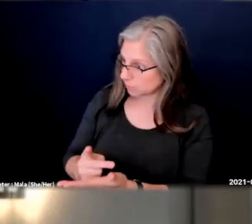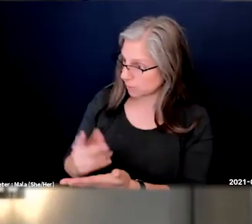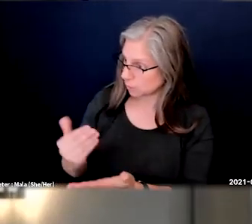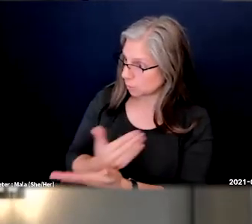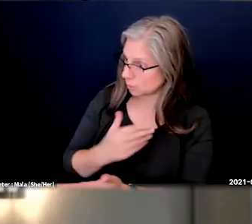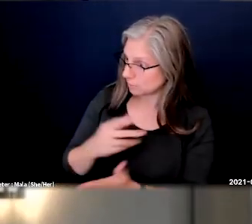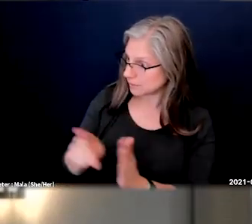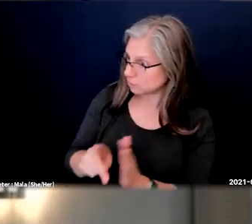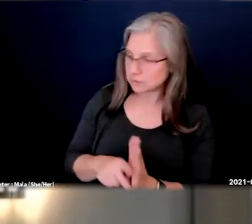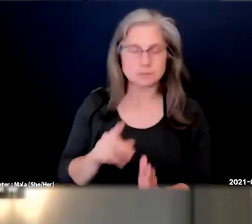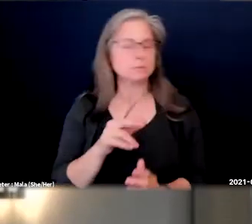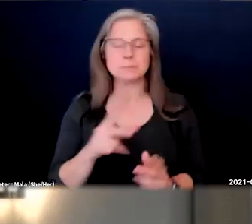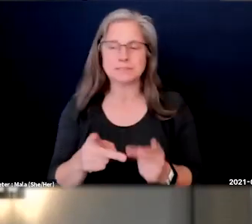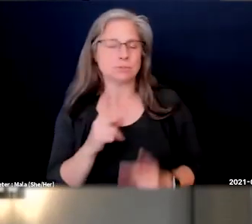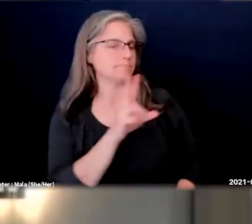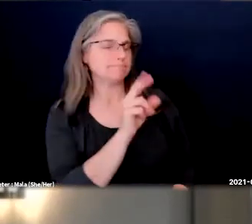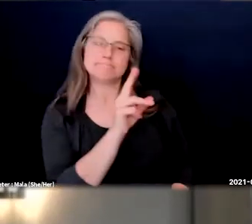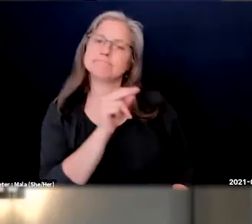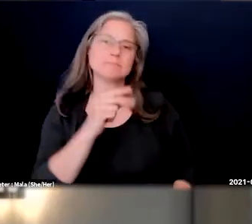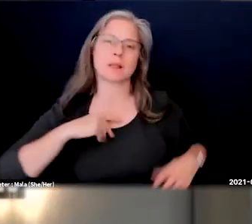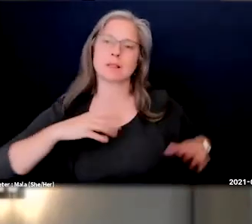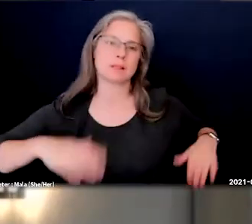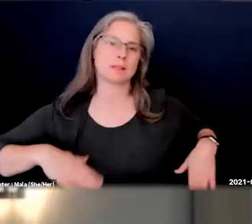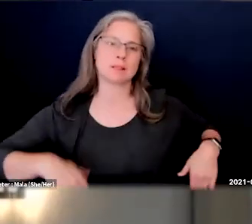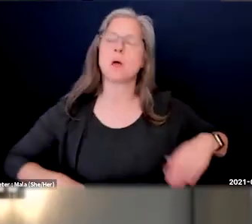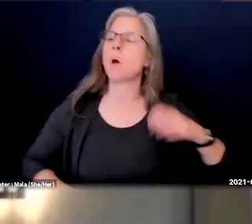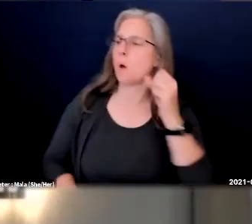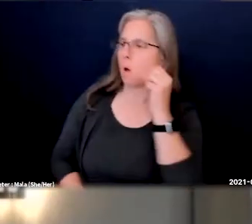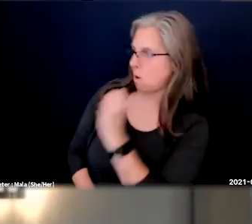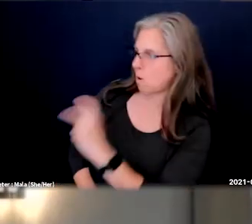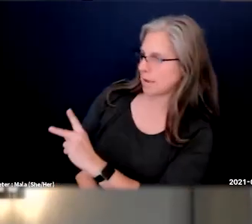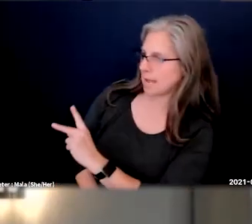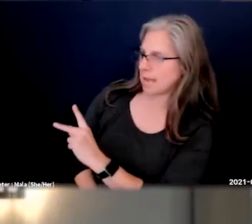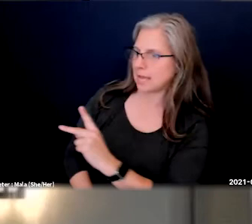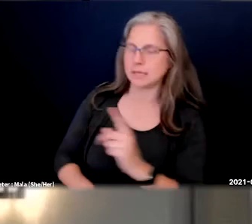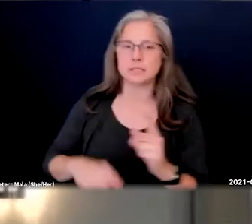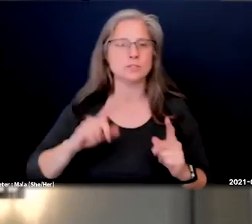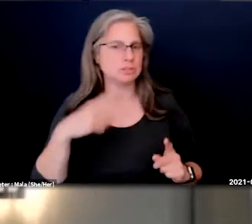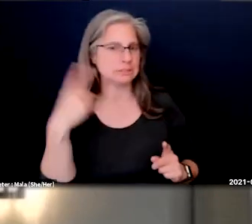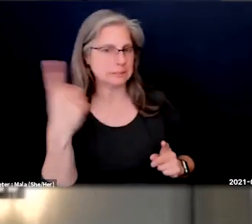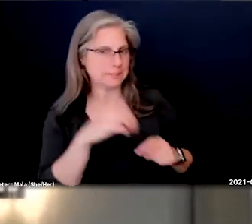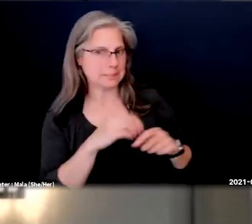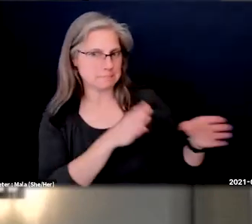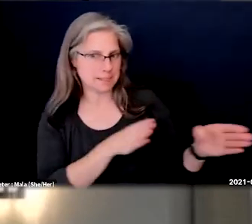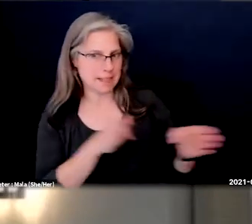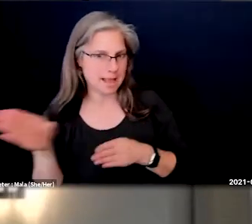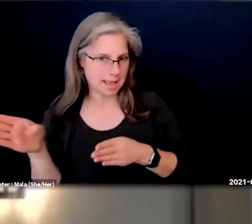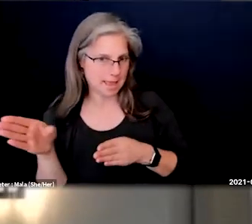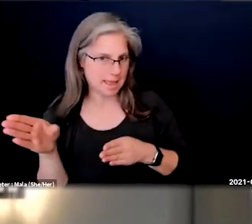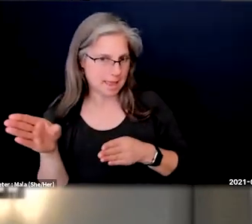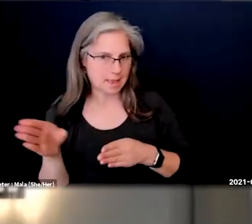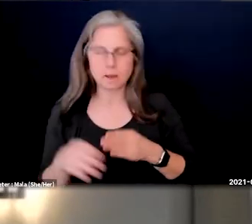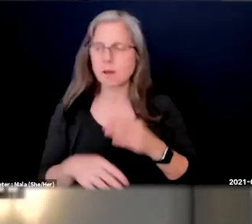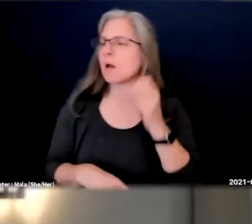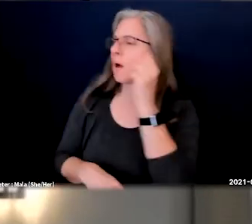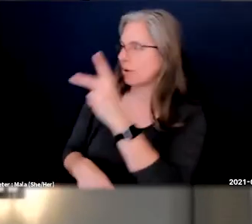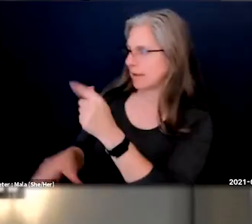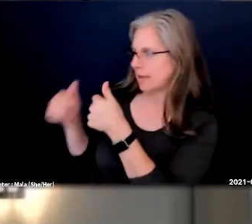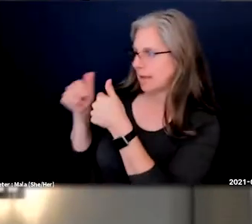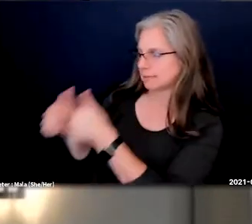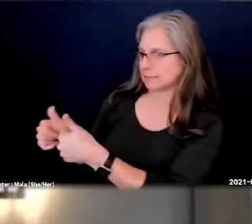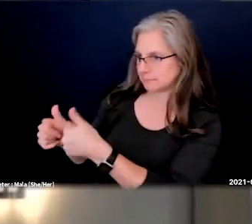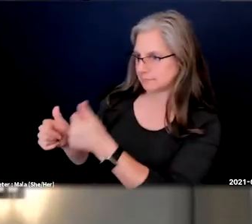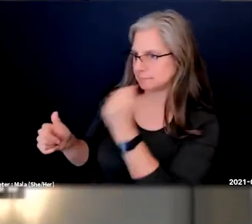yet? No, we have not brought that forward to approval. That's just something that we're budgeting for, that we want to bring forward later on. Excellent.